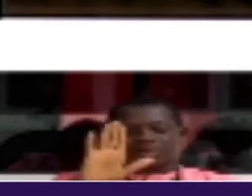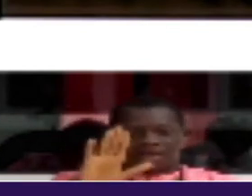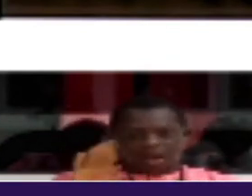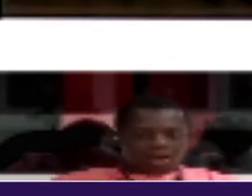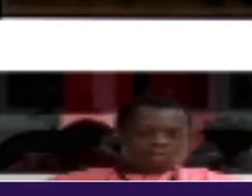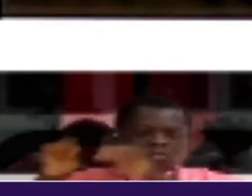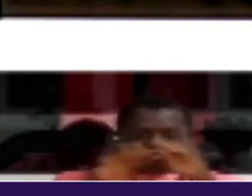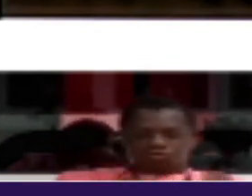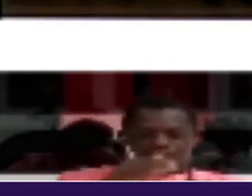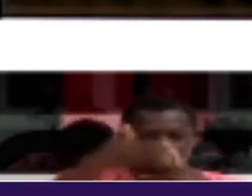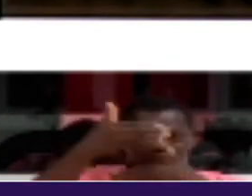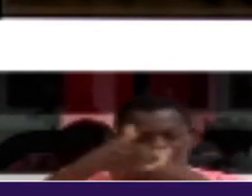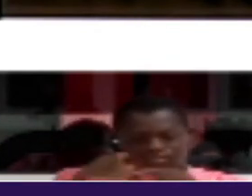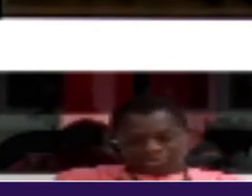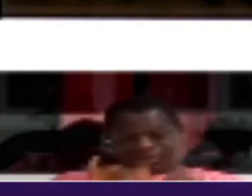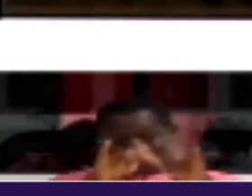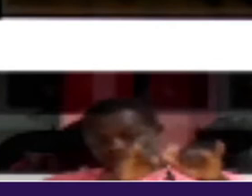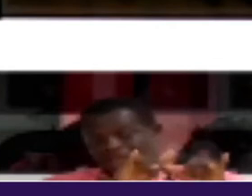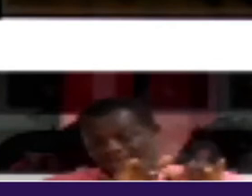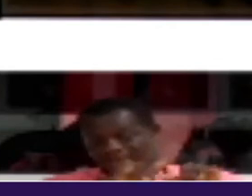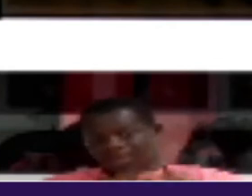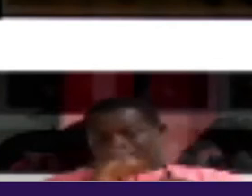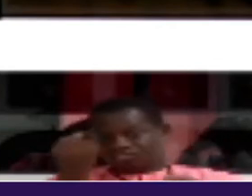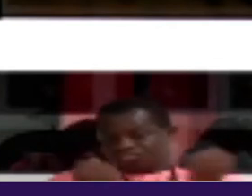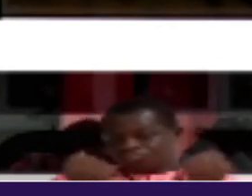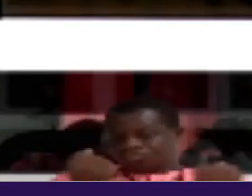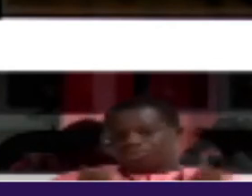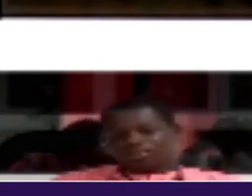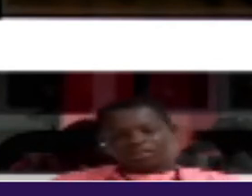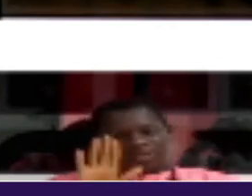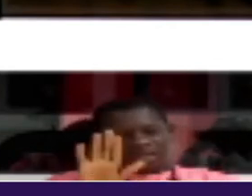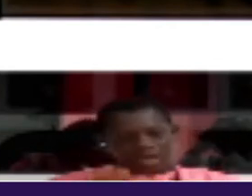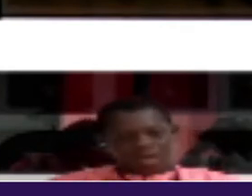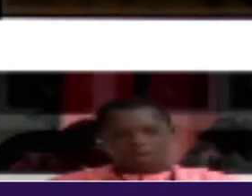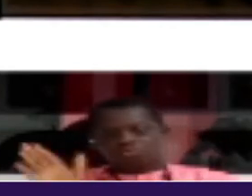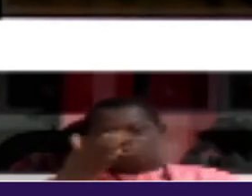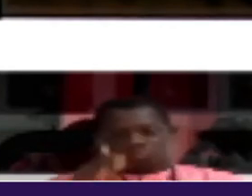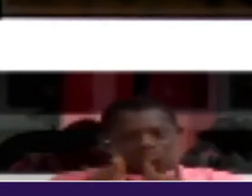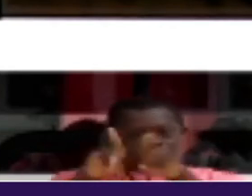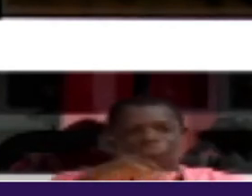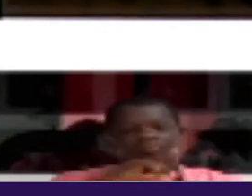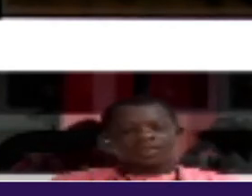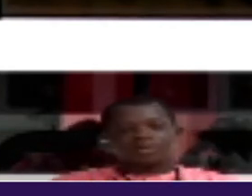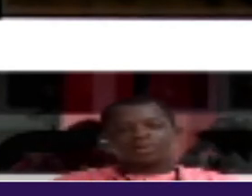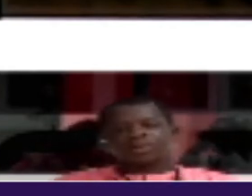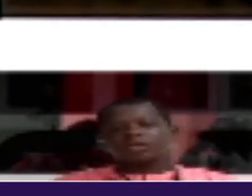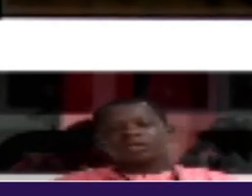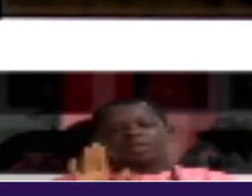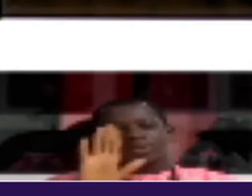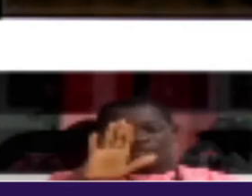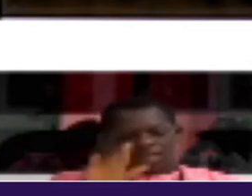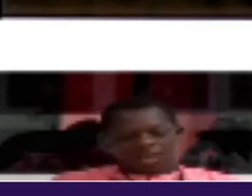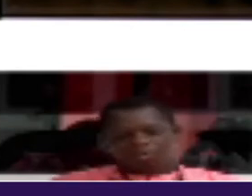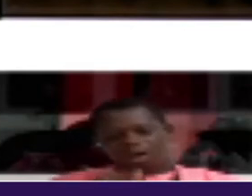car. So there they went with the man. Later, almost nearly an